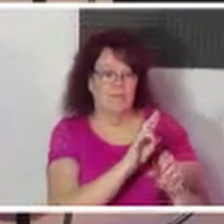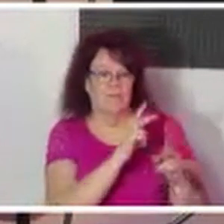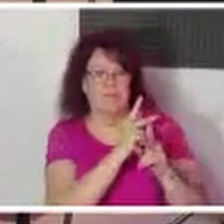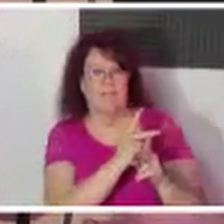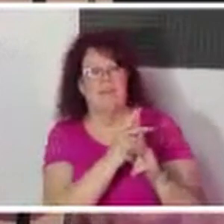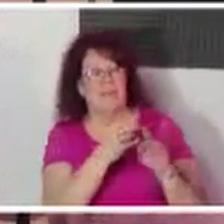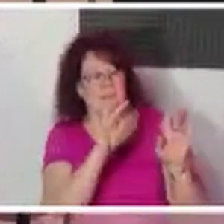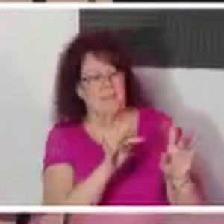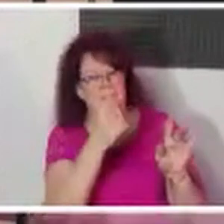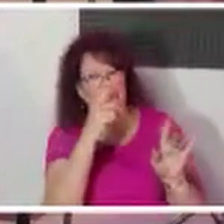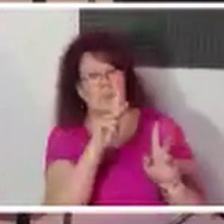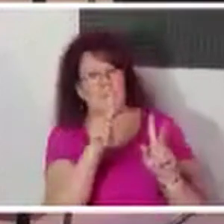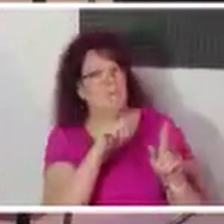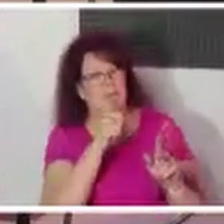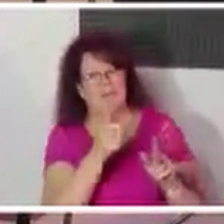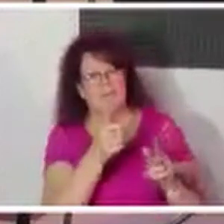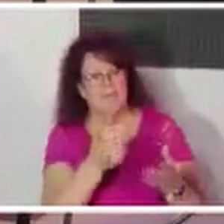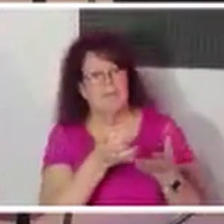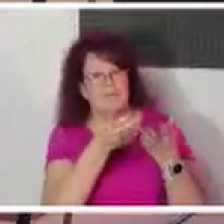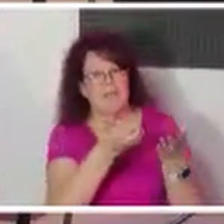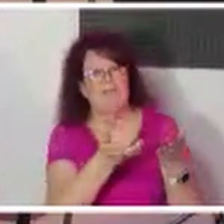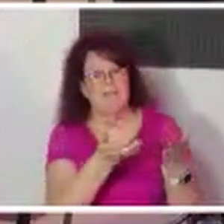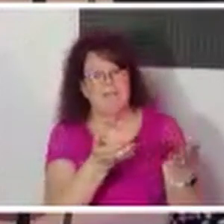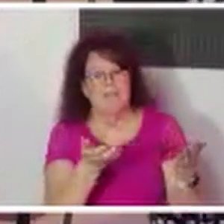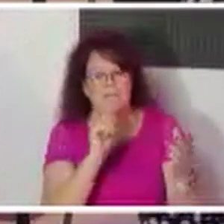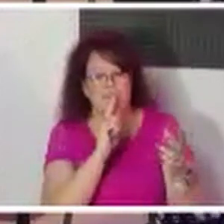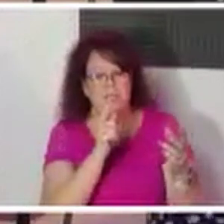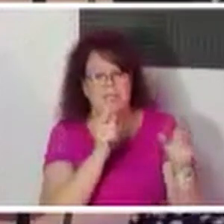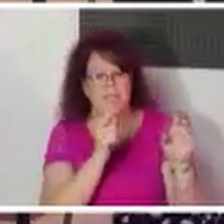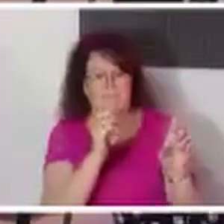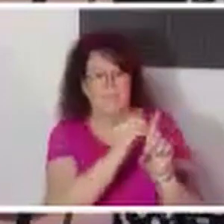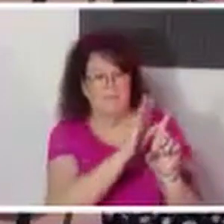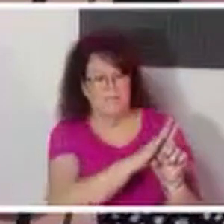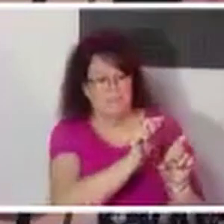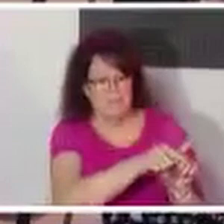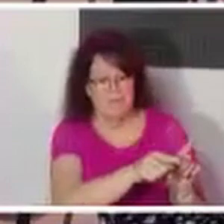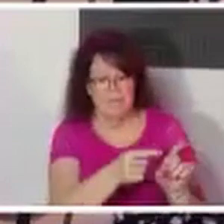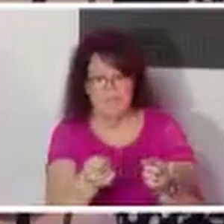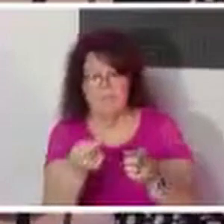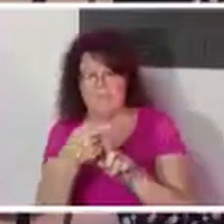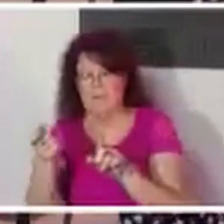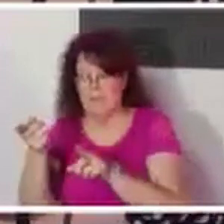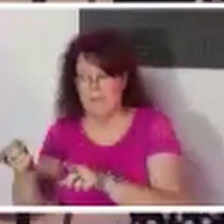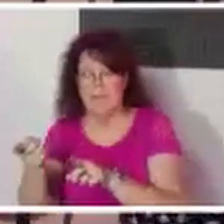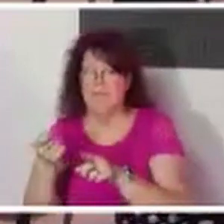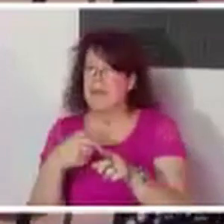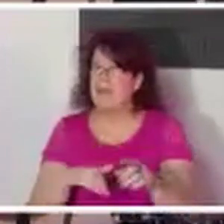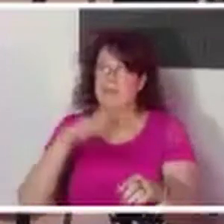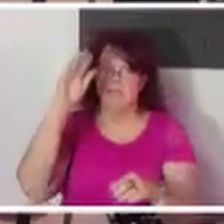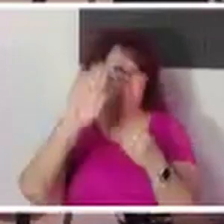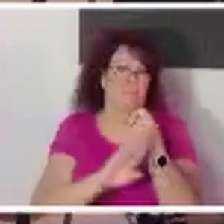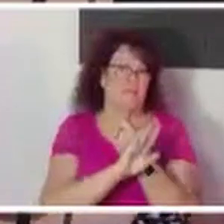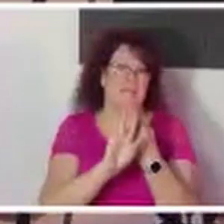an empathy for the young adults I was serving and seeing the impact that it had on them. Again, I grew up incredibly privileged and insulated from